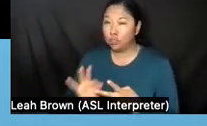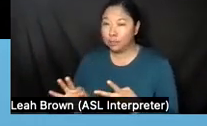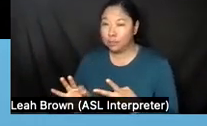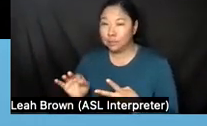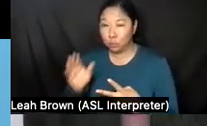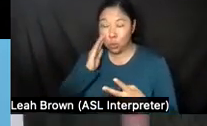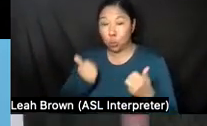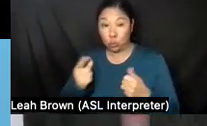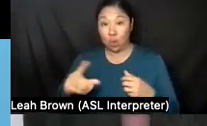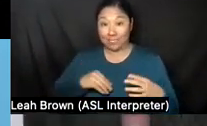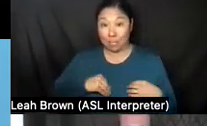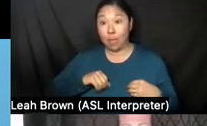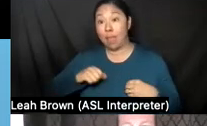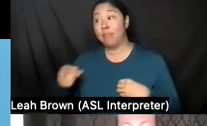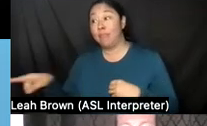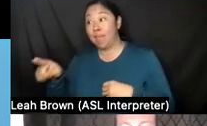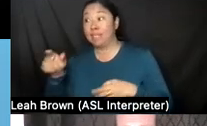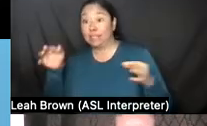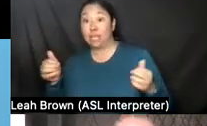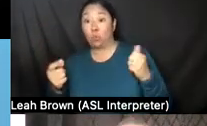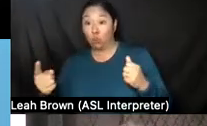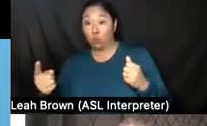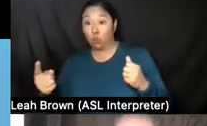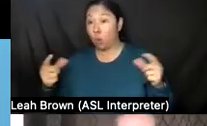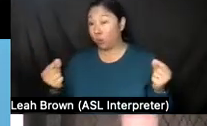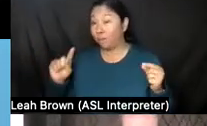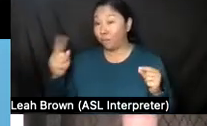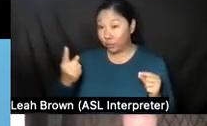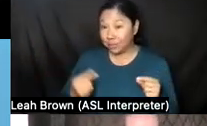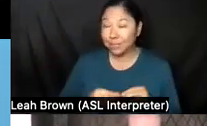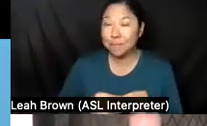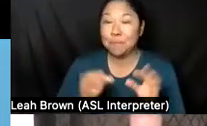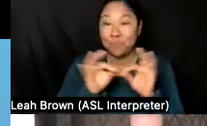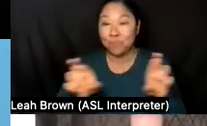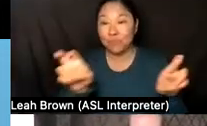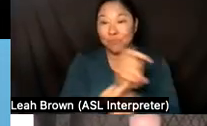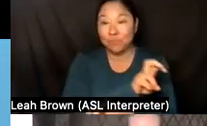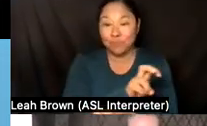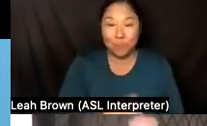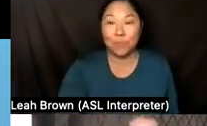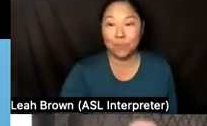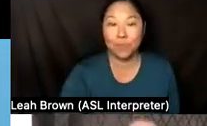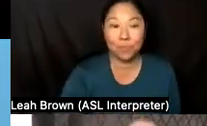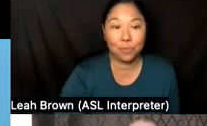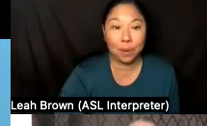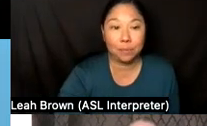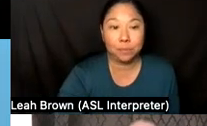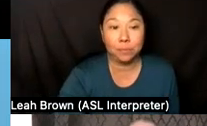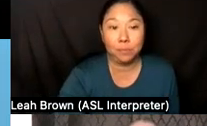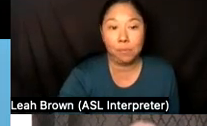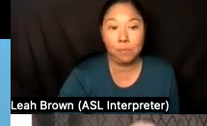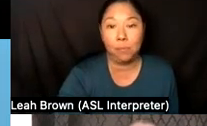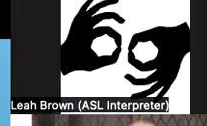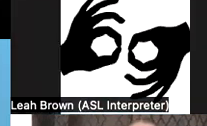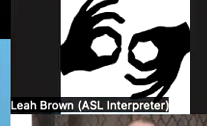acceptable, and they're going to have to decide which one they want to do first. Leave the behaviors in the past. So as soon as the incident is over, move on and